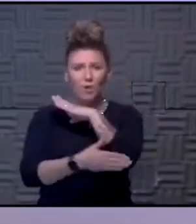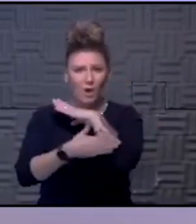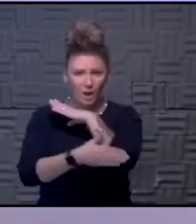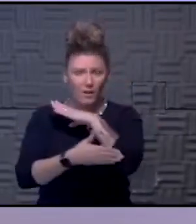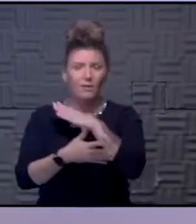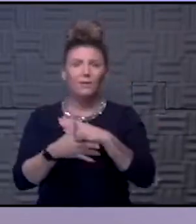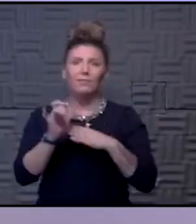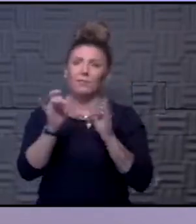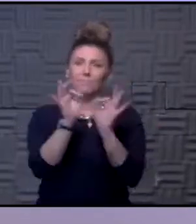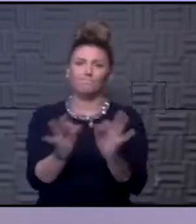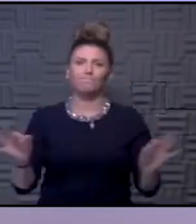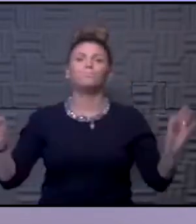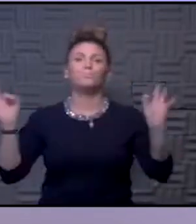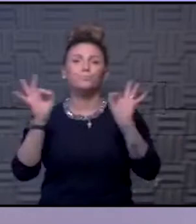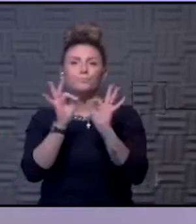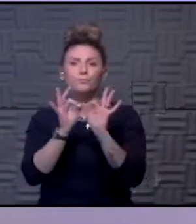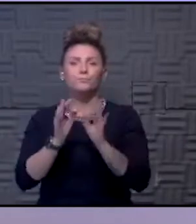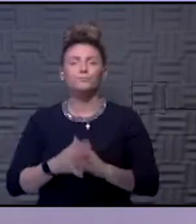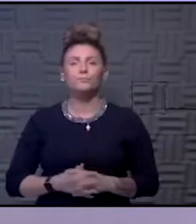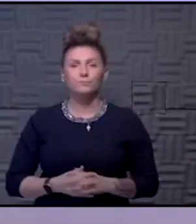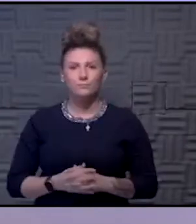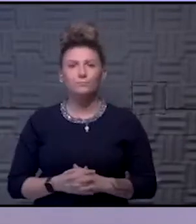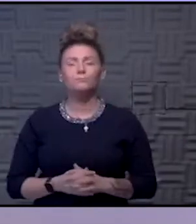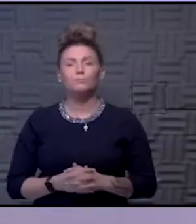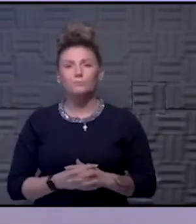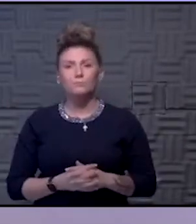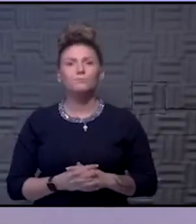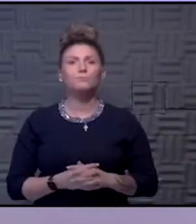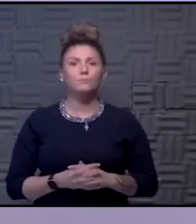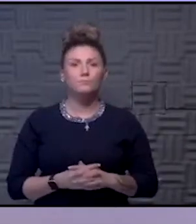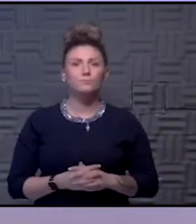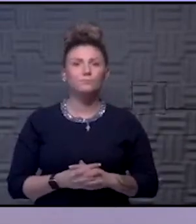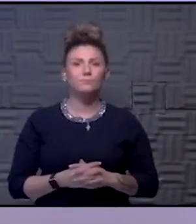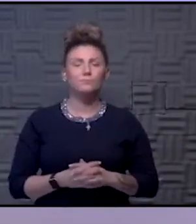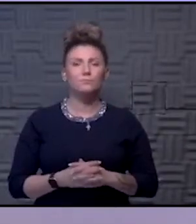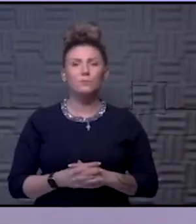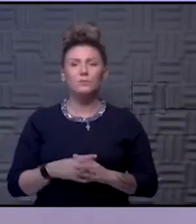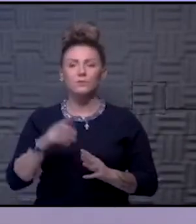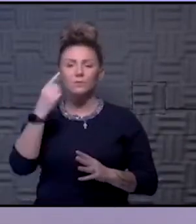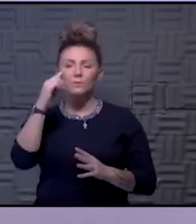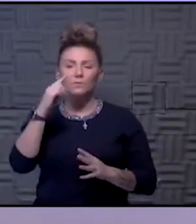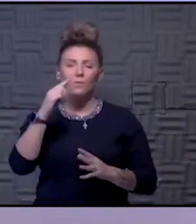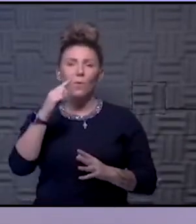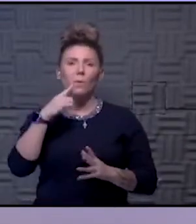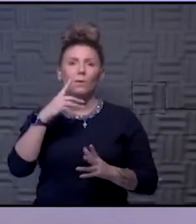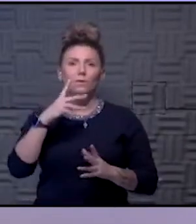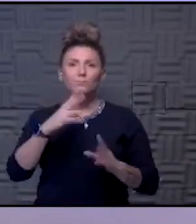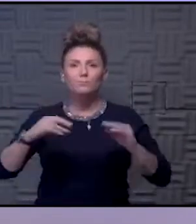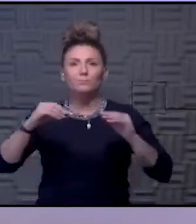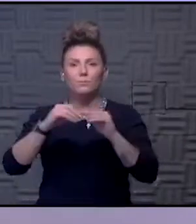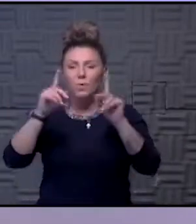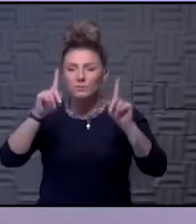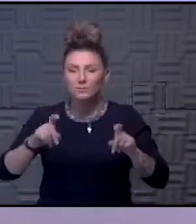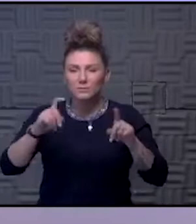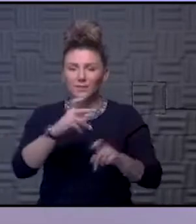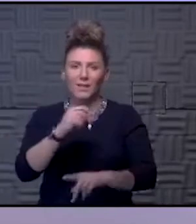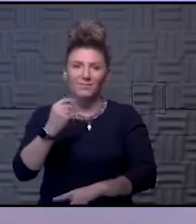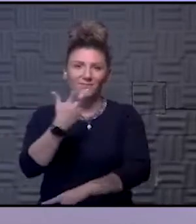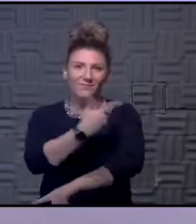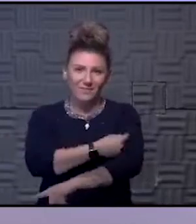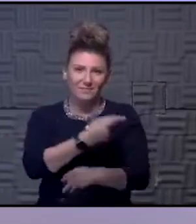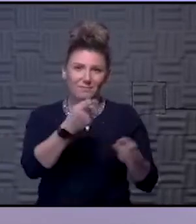be key to bring both more testing and vaccination